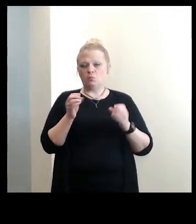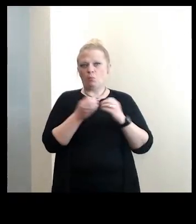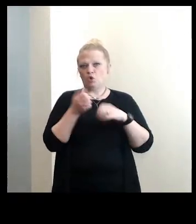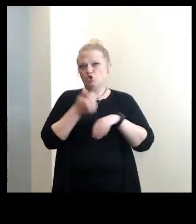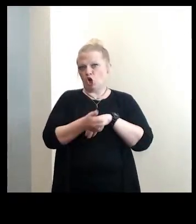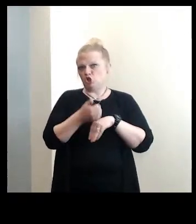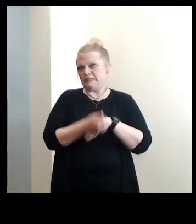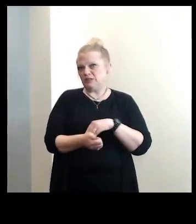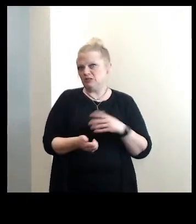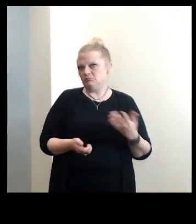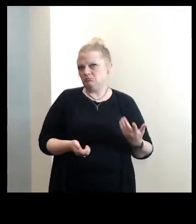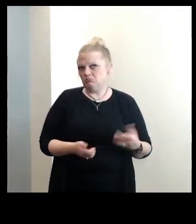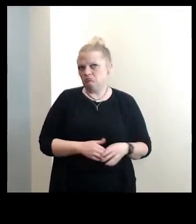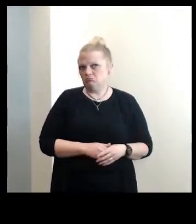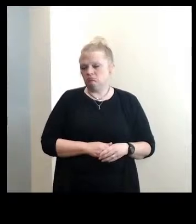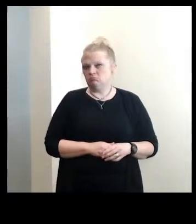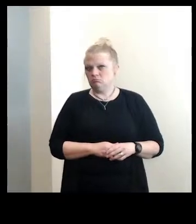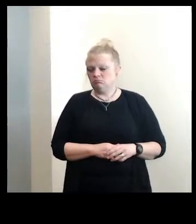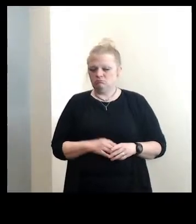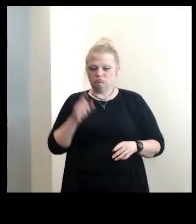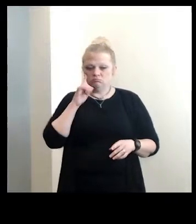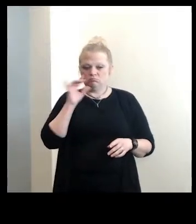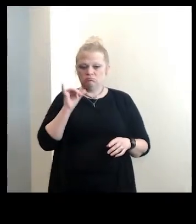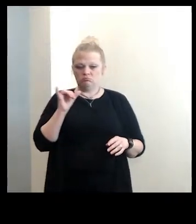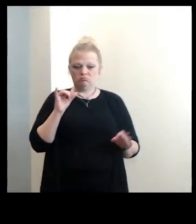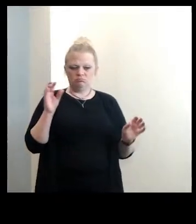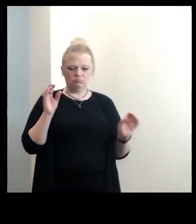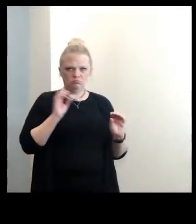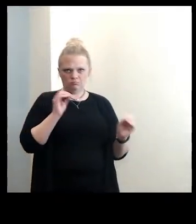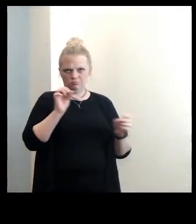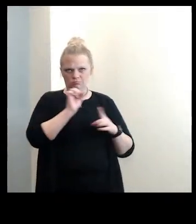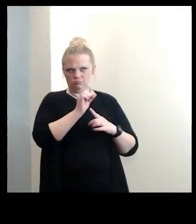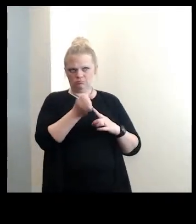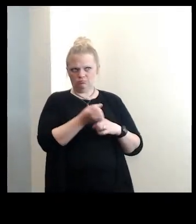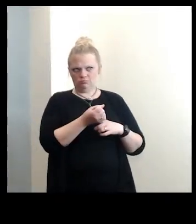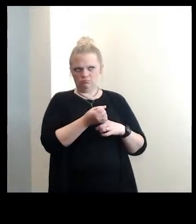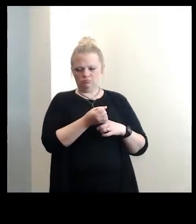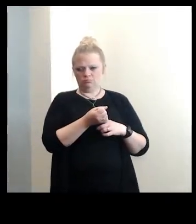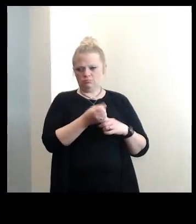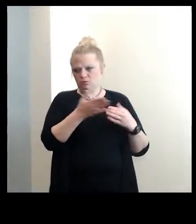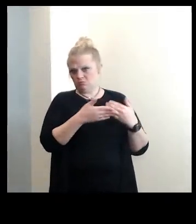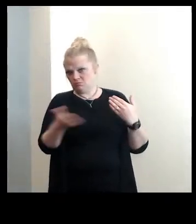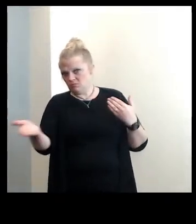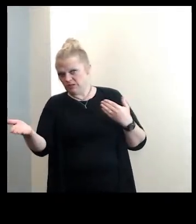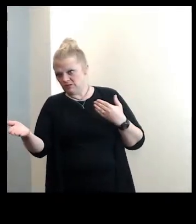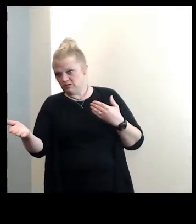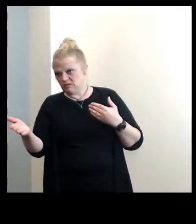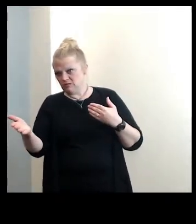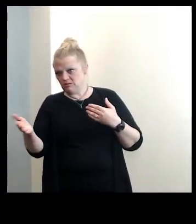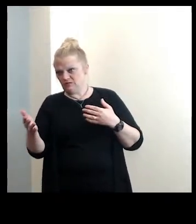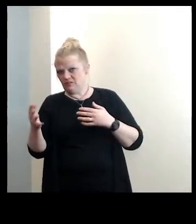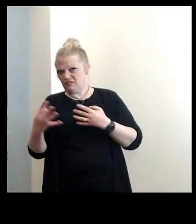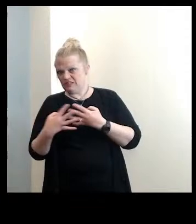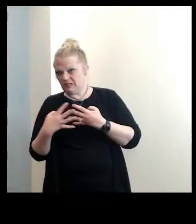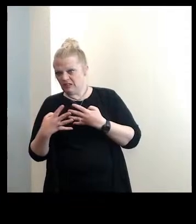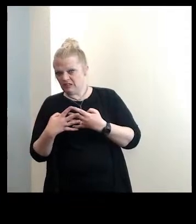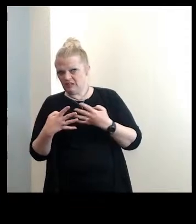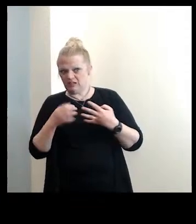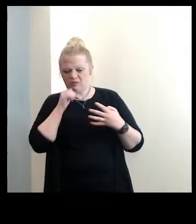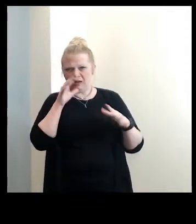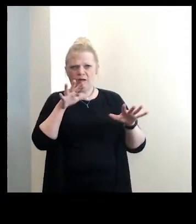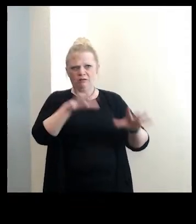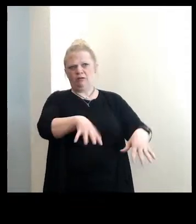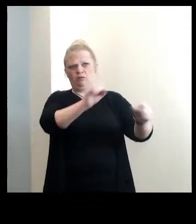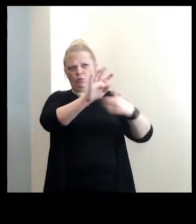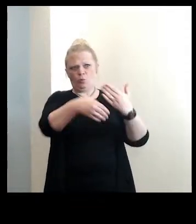told. It sounds like there was never a situation where the rest of the facility was at risk. It was not a complete takeover of the jail. It was